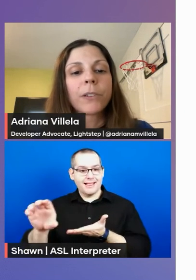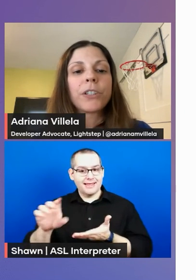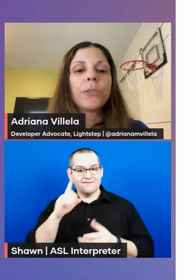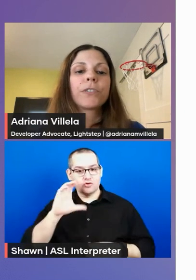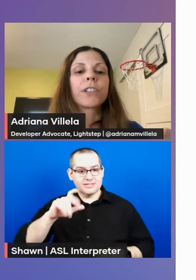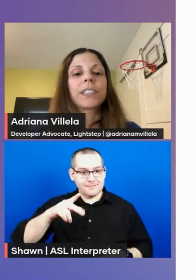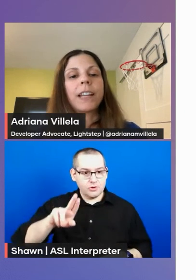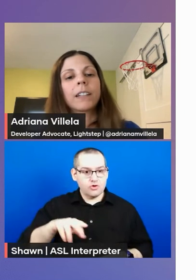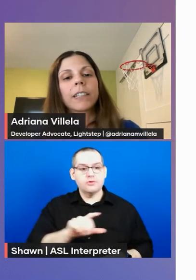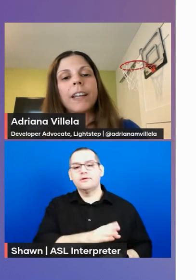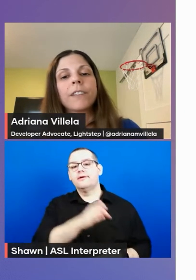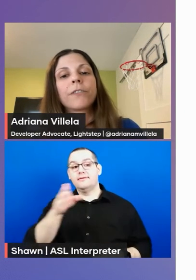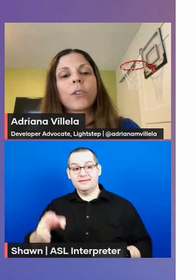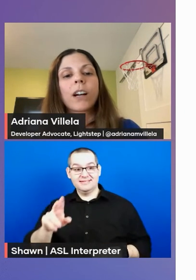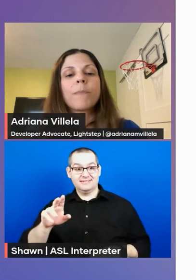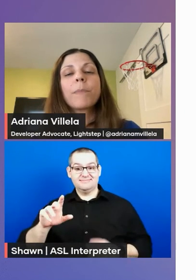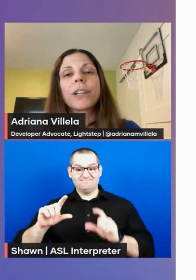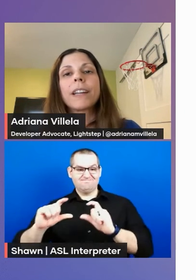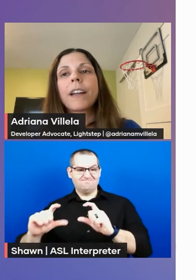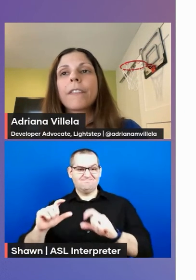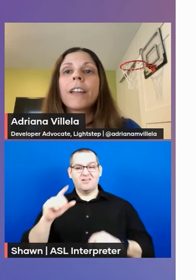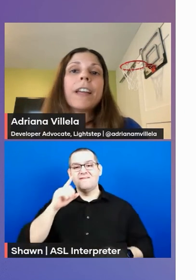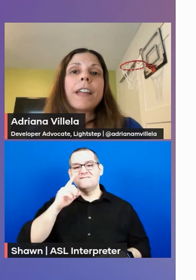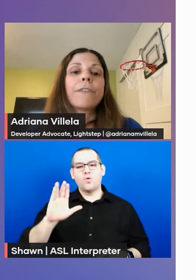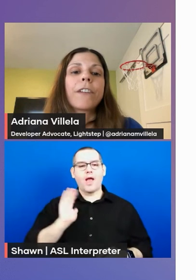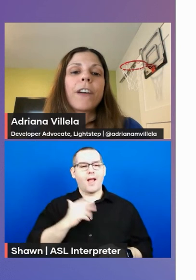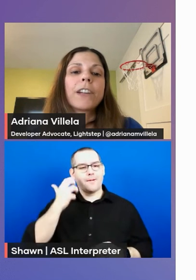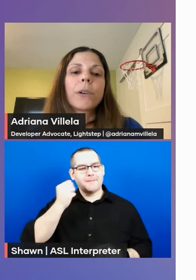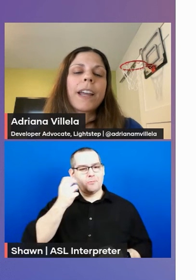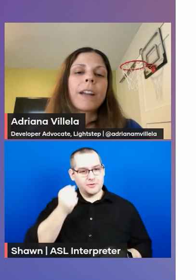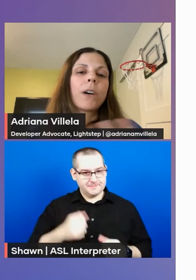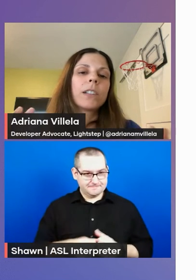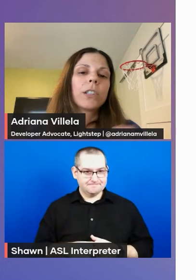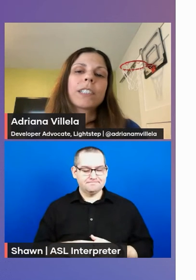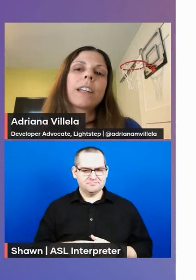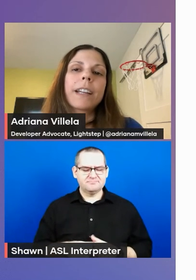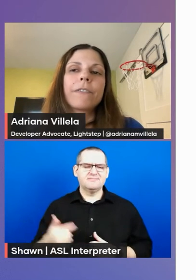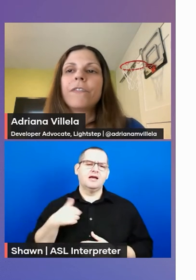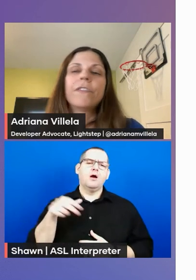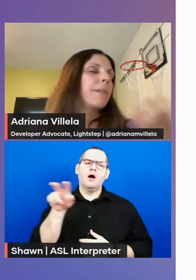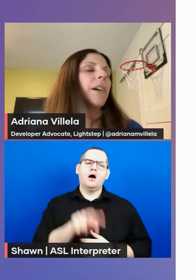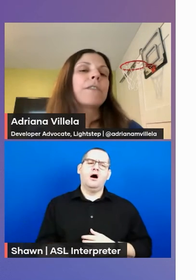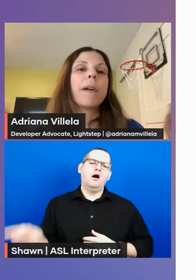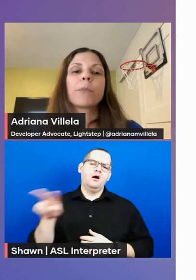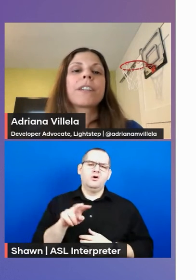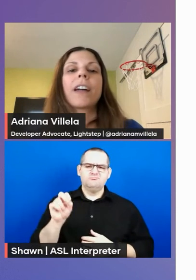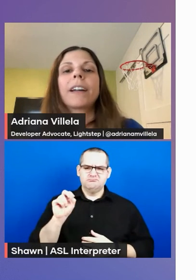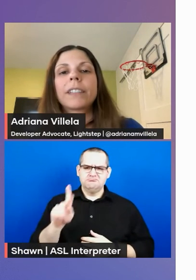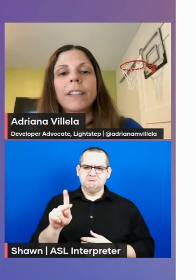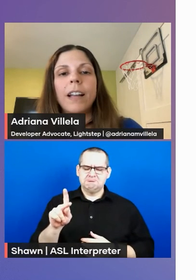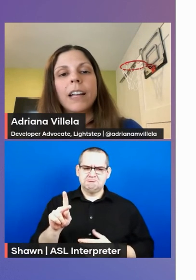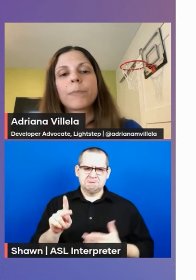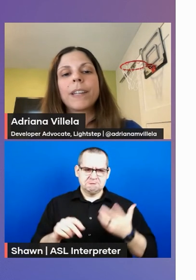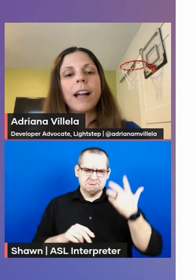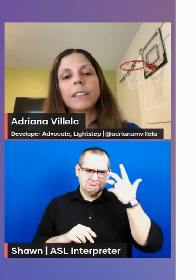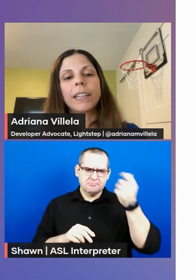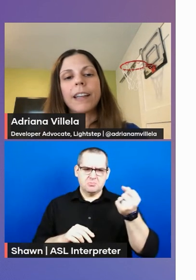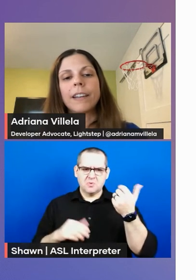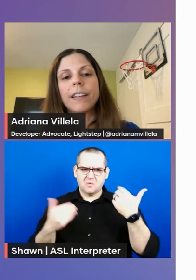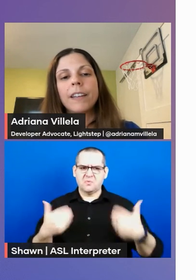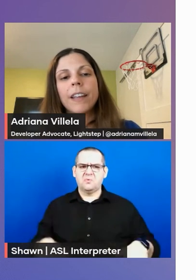and the amount used versus allocated for our memory. And if I find, okay, well, it looks like the amount of memory that has